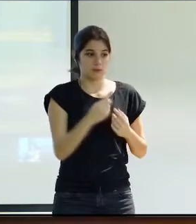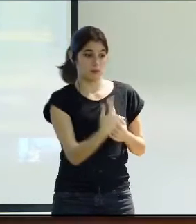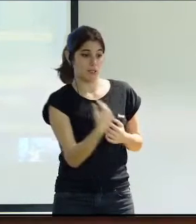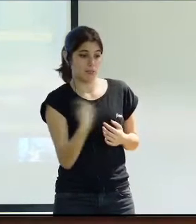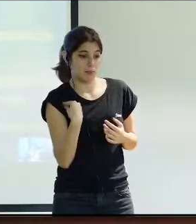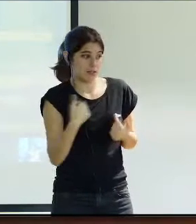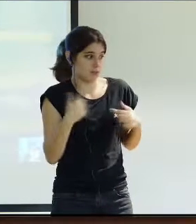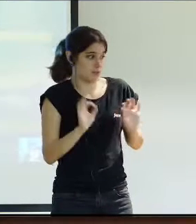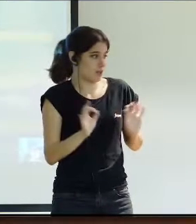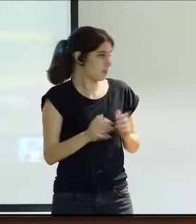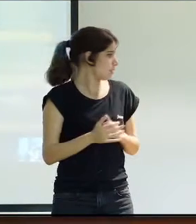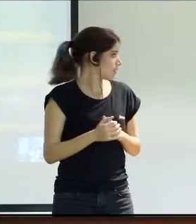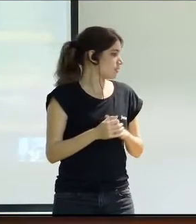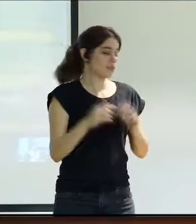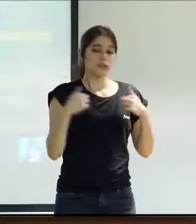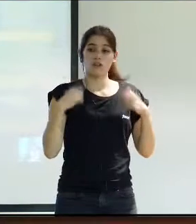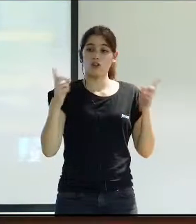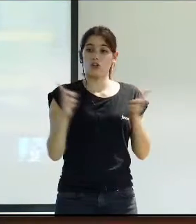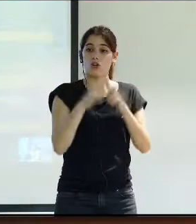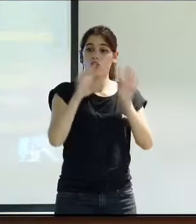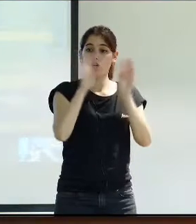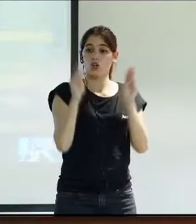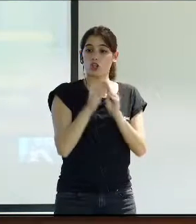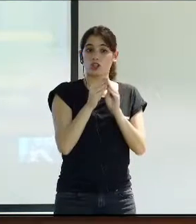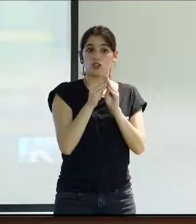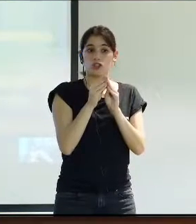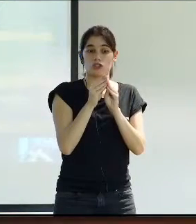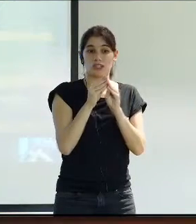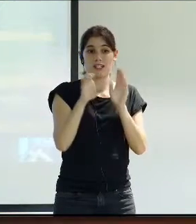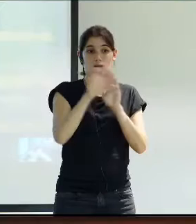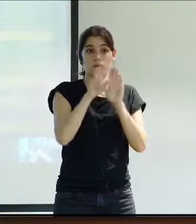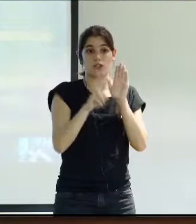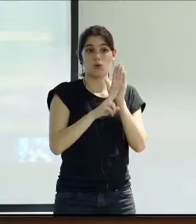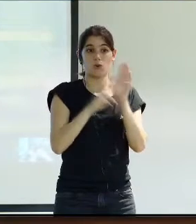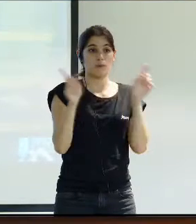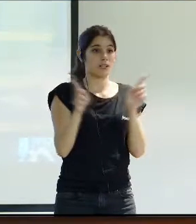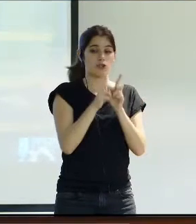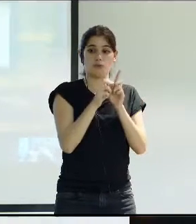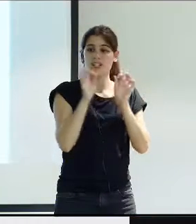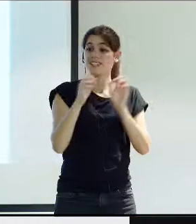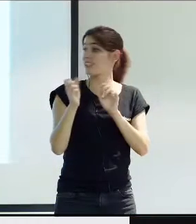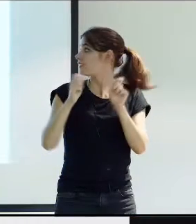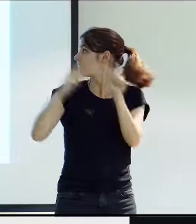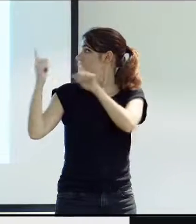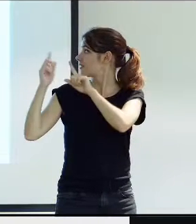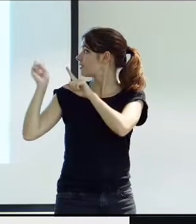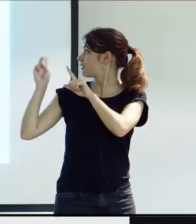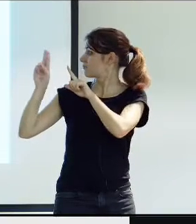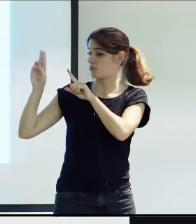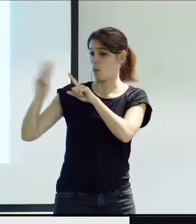CV, which is relevant in this position, and I'm not going to go into every